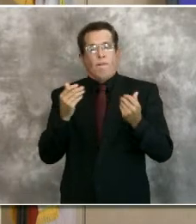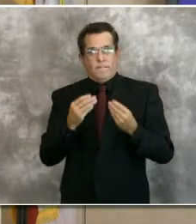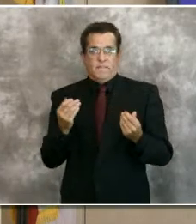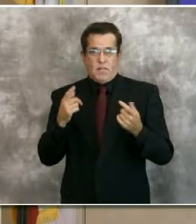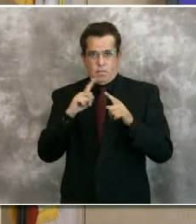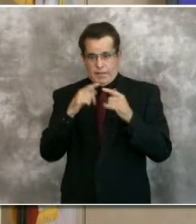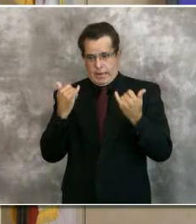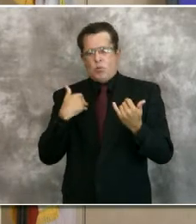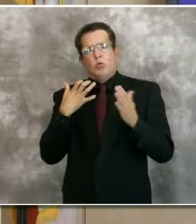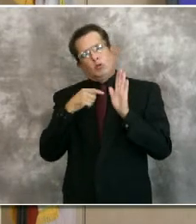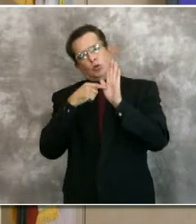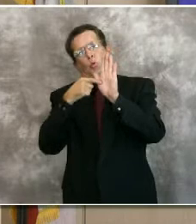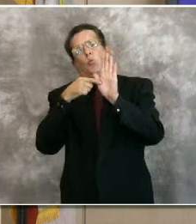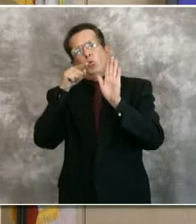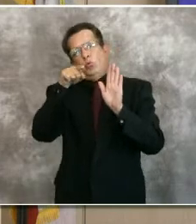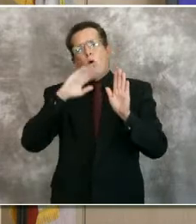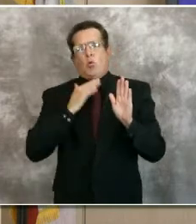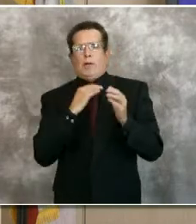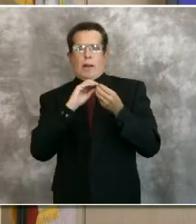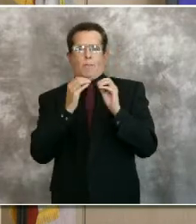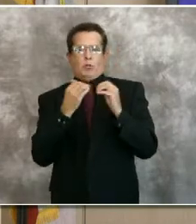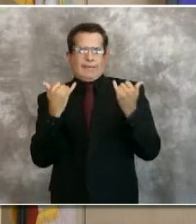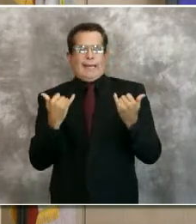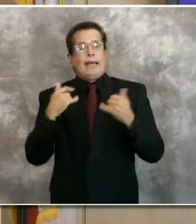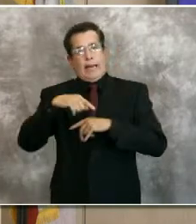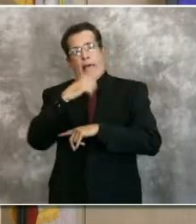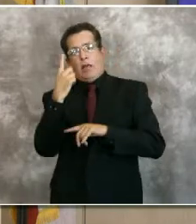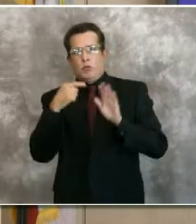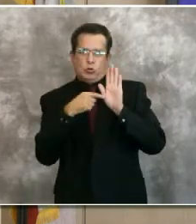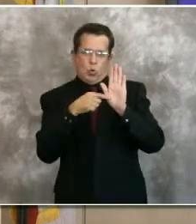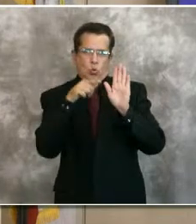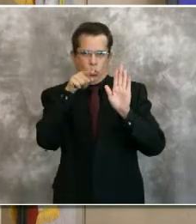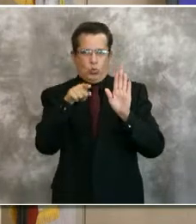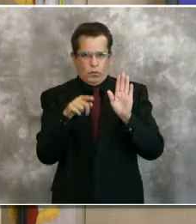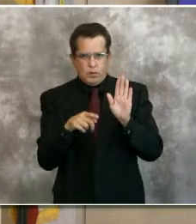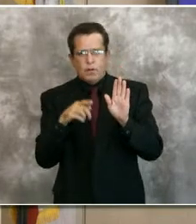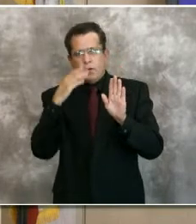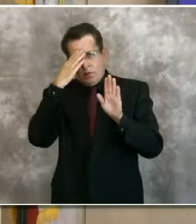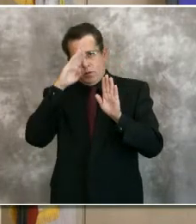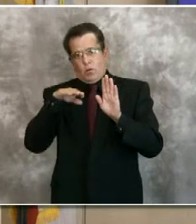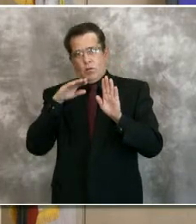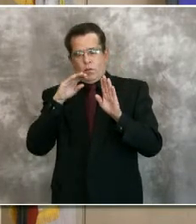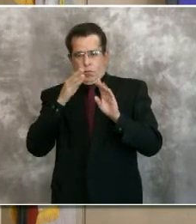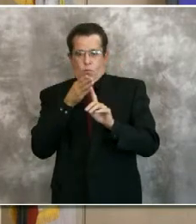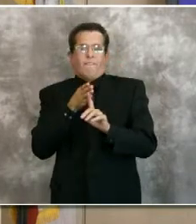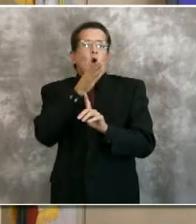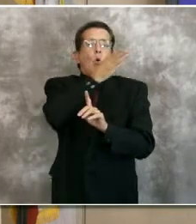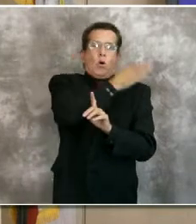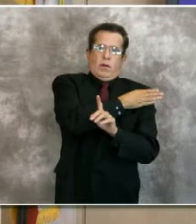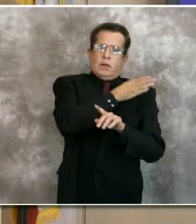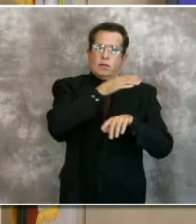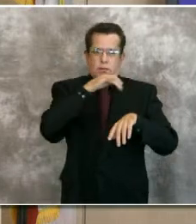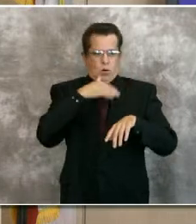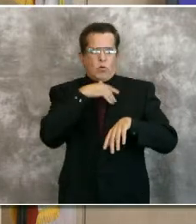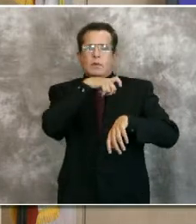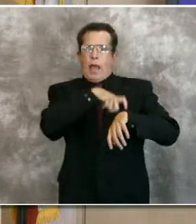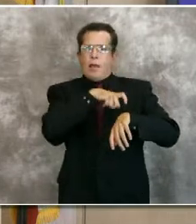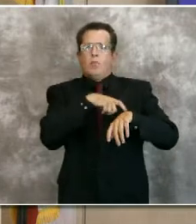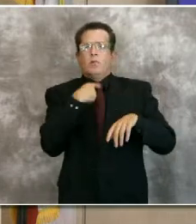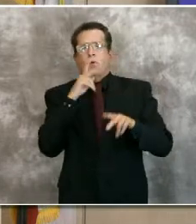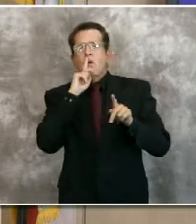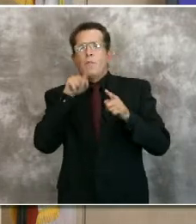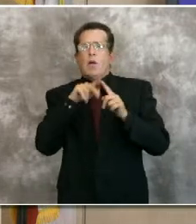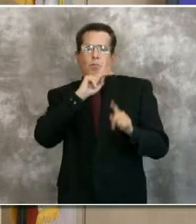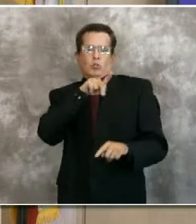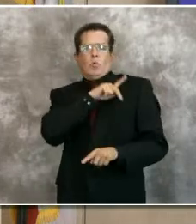today's numbers, I just wanted to touch, in the early days of our coronavirus pandemic, we spent a lot of time talking about personal